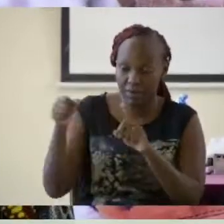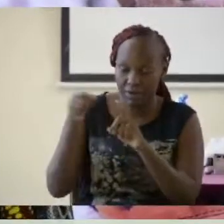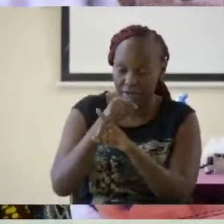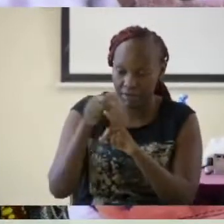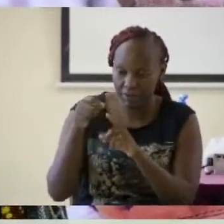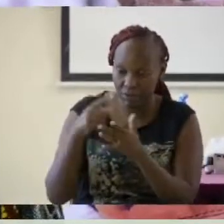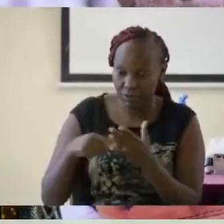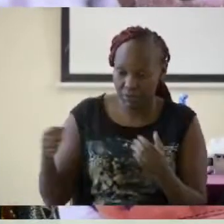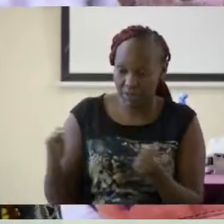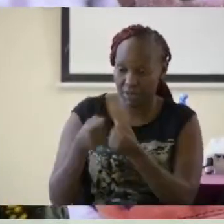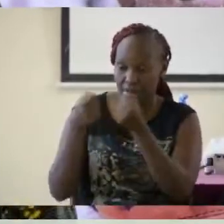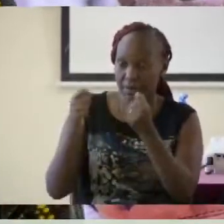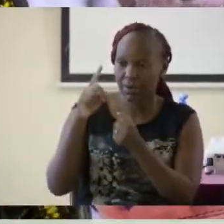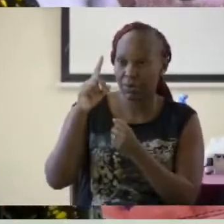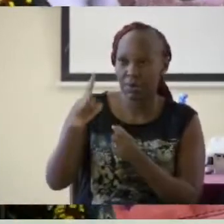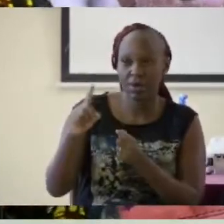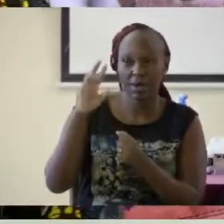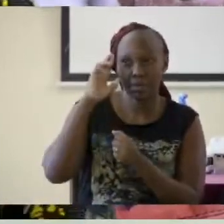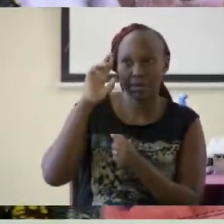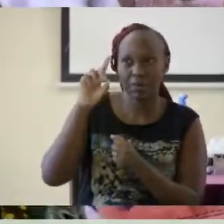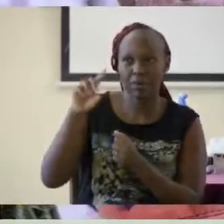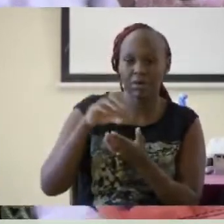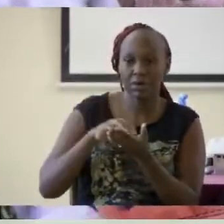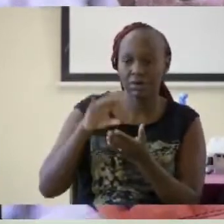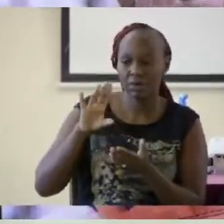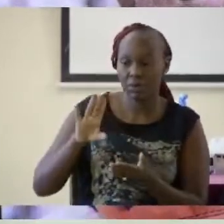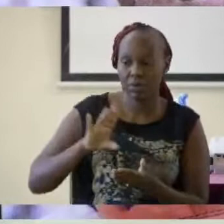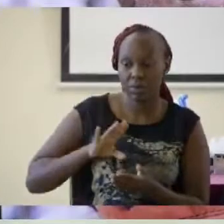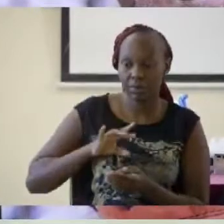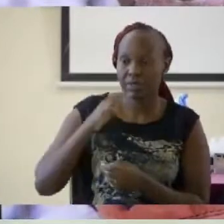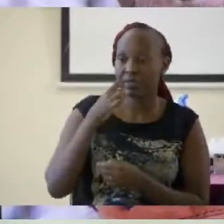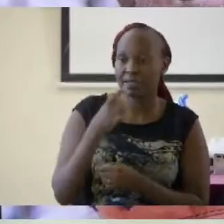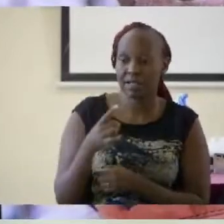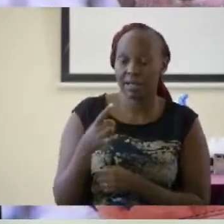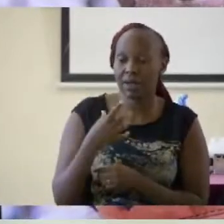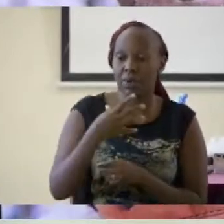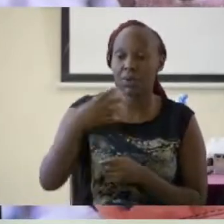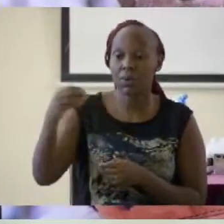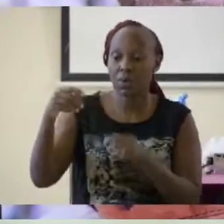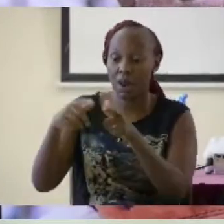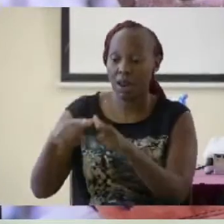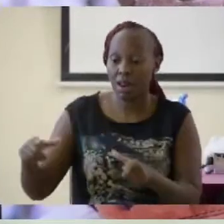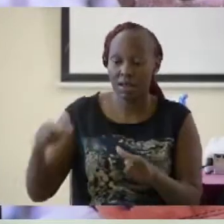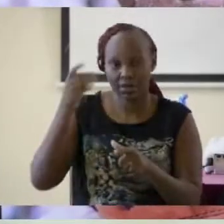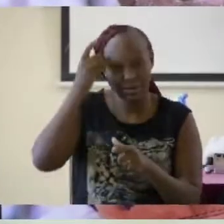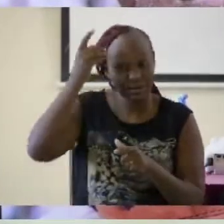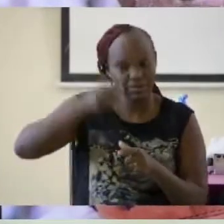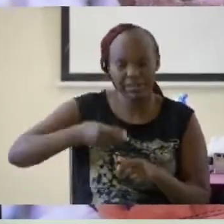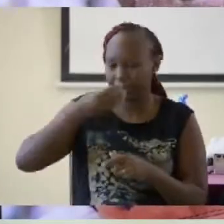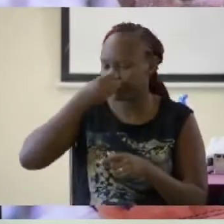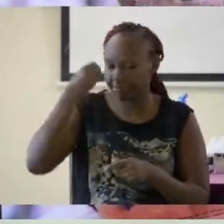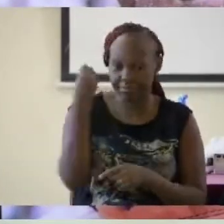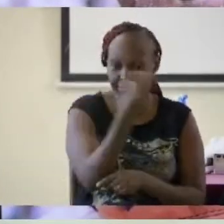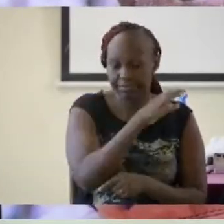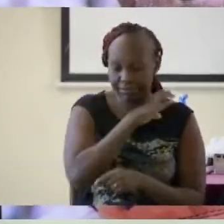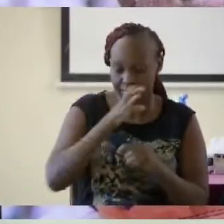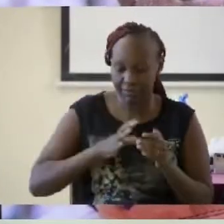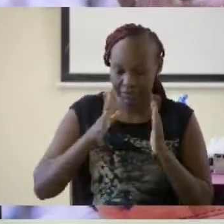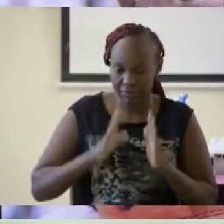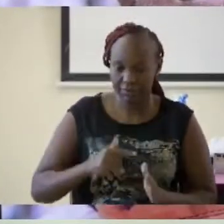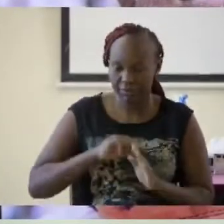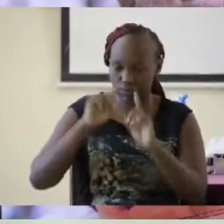where one of them I remember told us she had gone to till her land. She decided she doesn't care, she's a Christian, she's going to